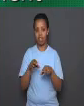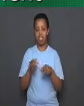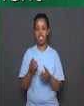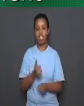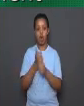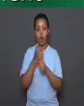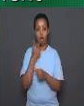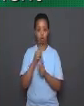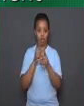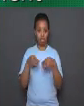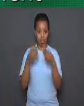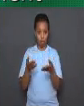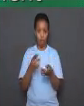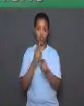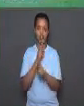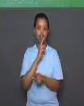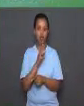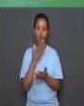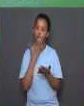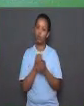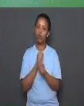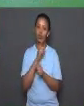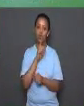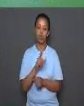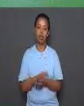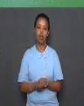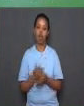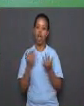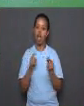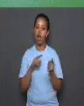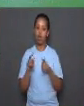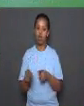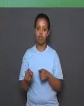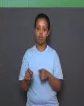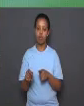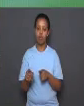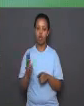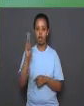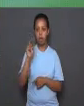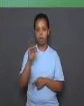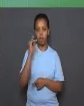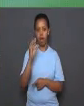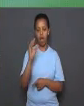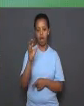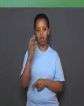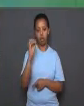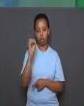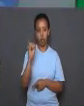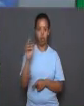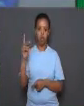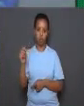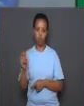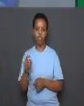correct. Well done. Let us move on to microtubules.